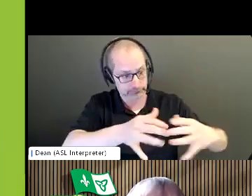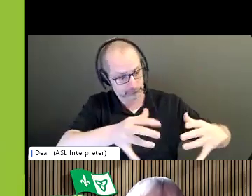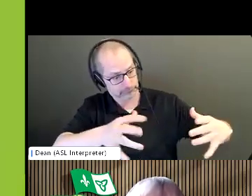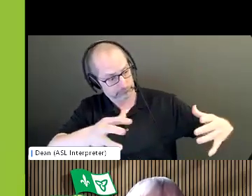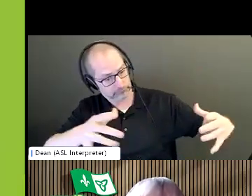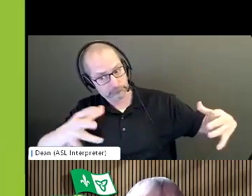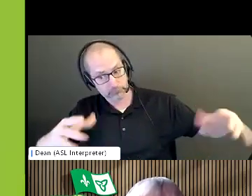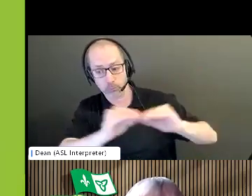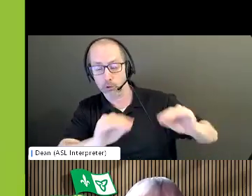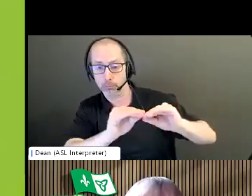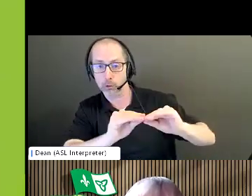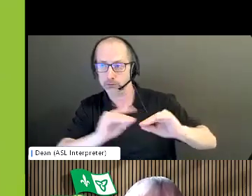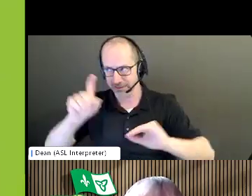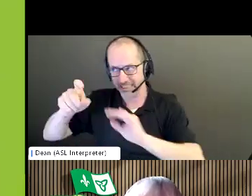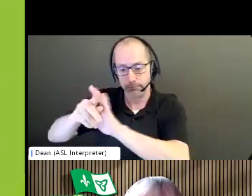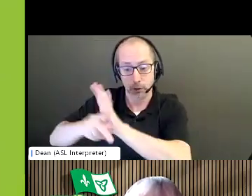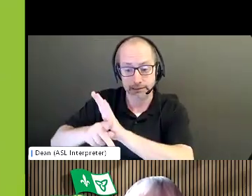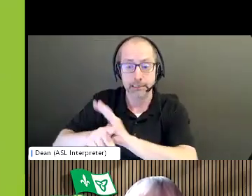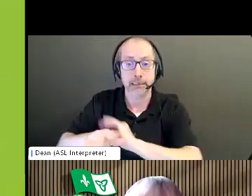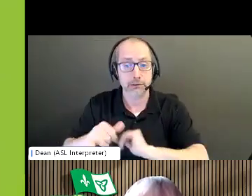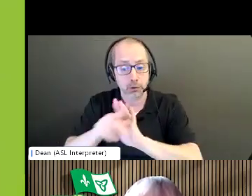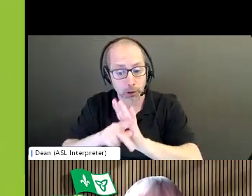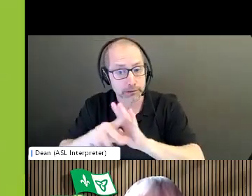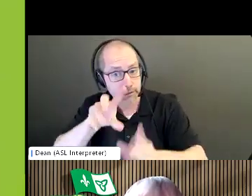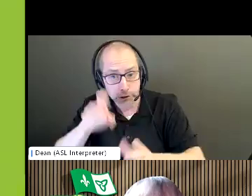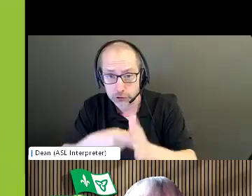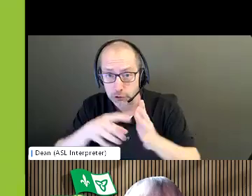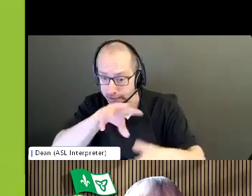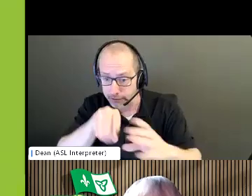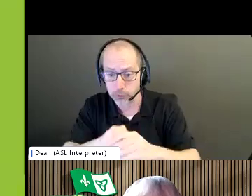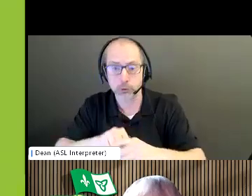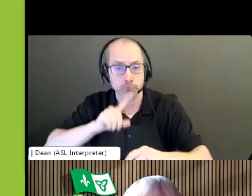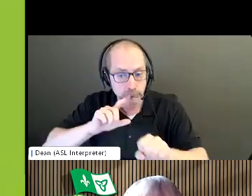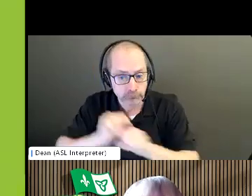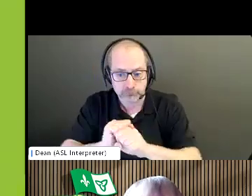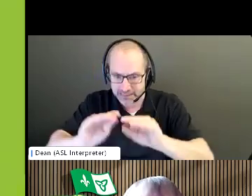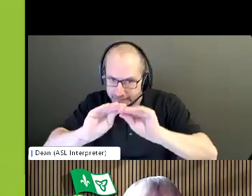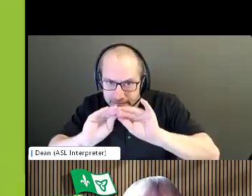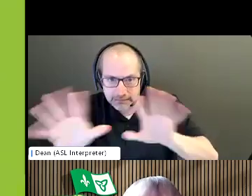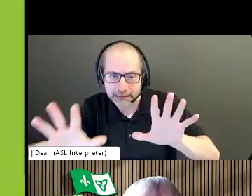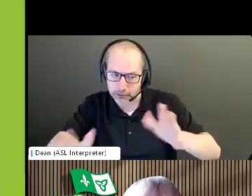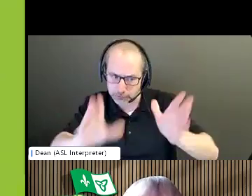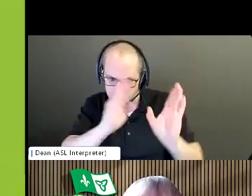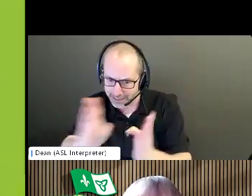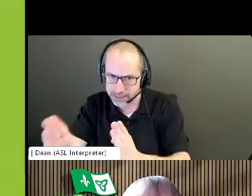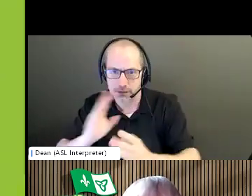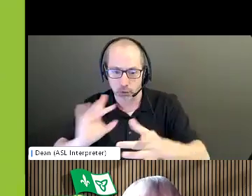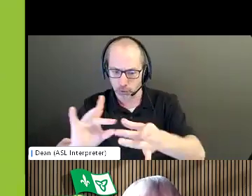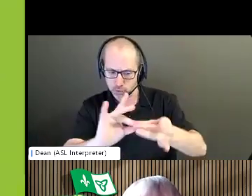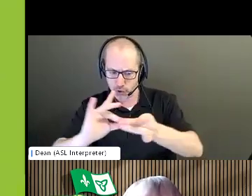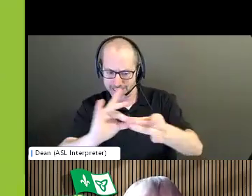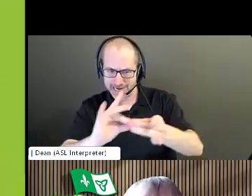and inclusive policy on aging should include comprehensive strategies to coordinate services for adults